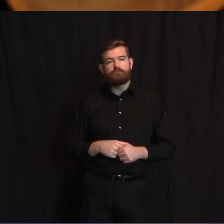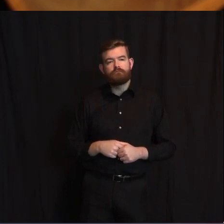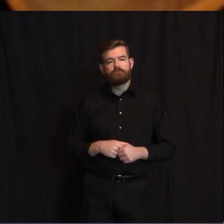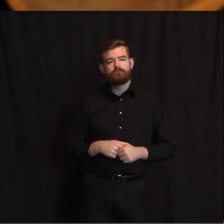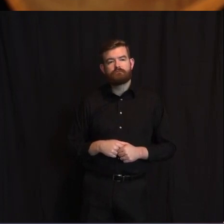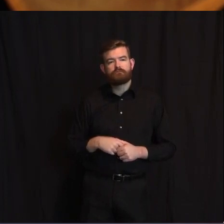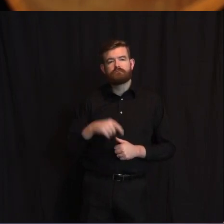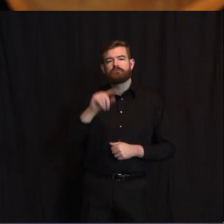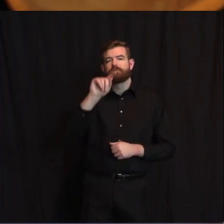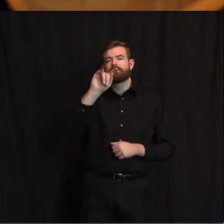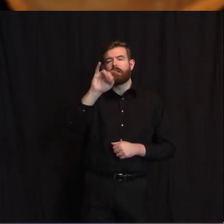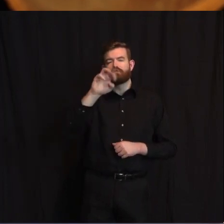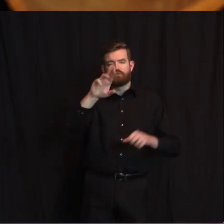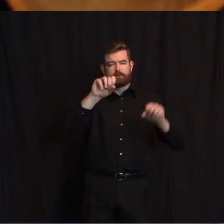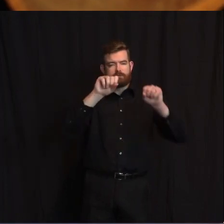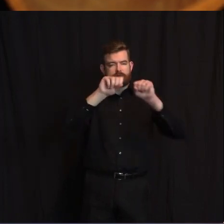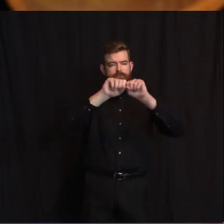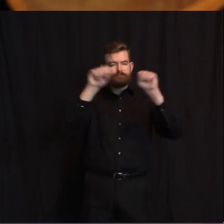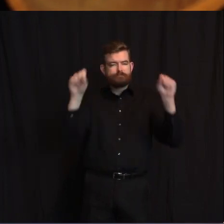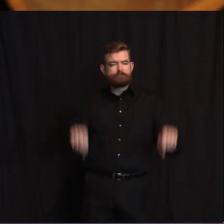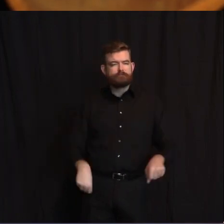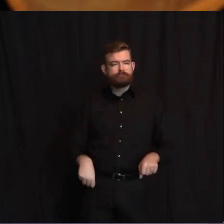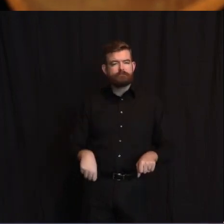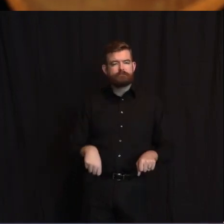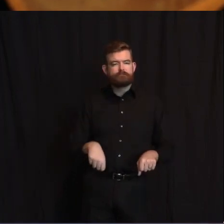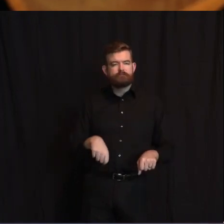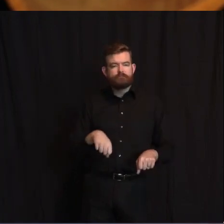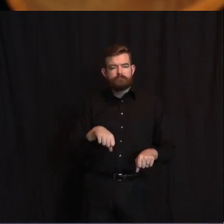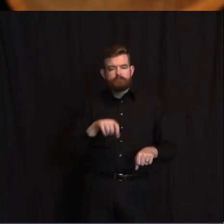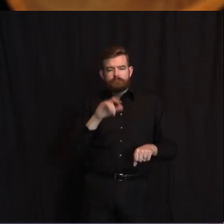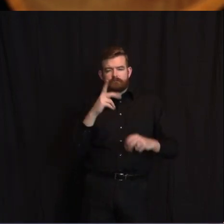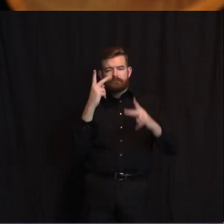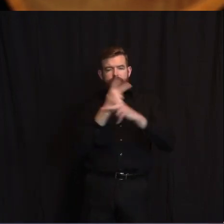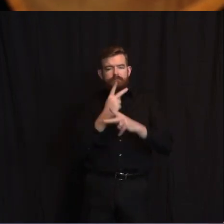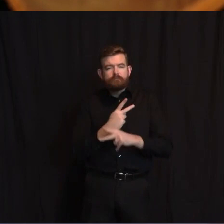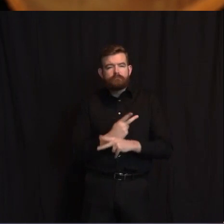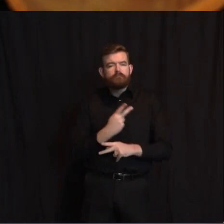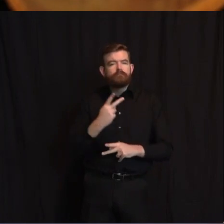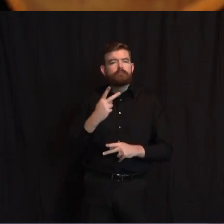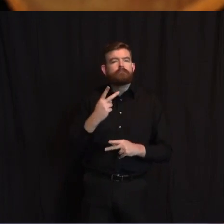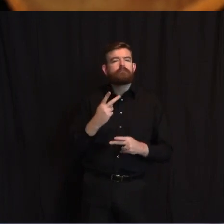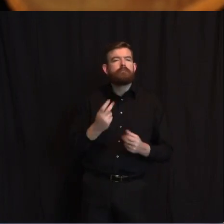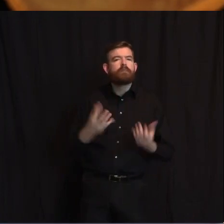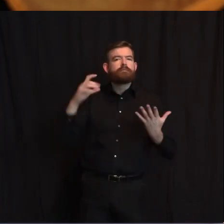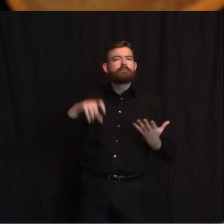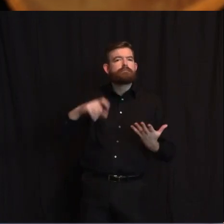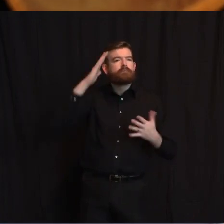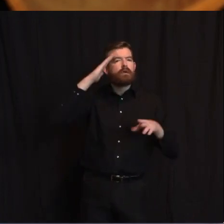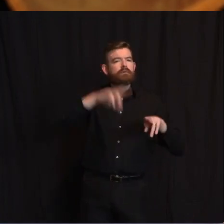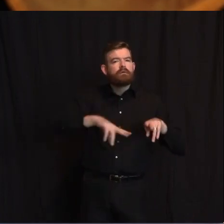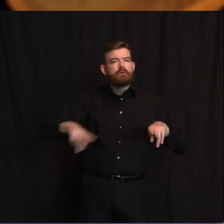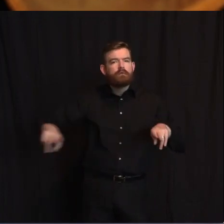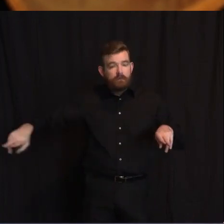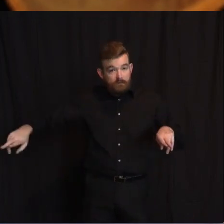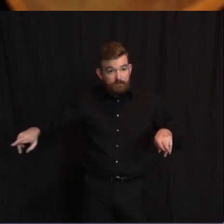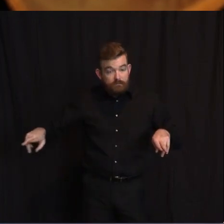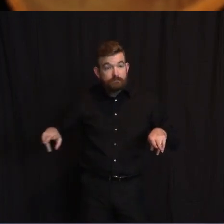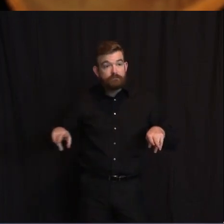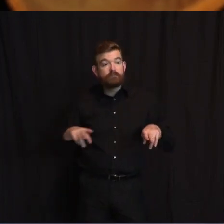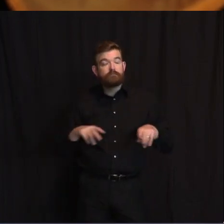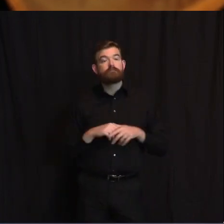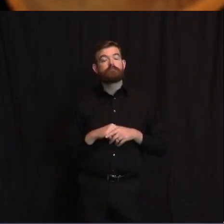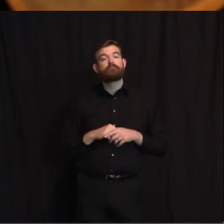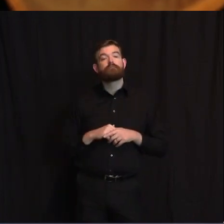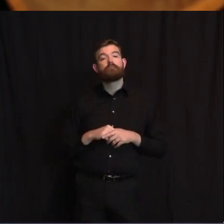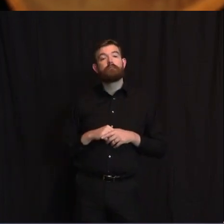bed capacity that allows our hospitals to care for the most critically ill patients, while care is